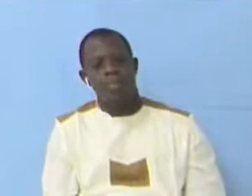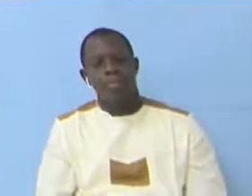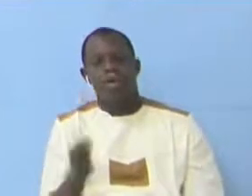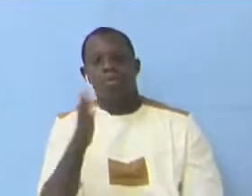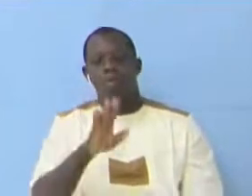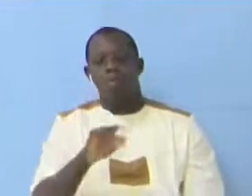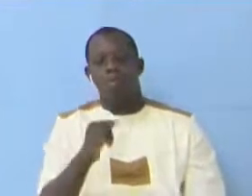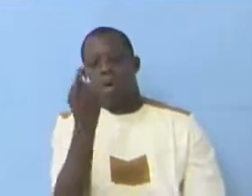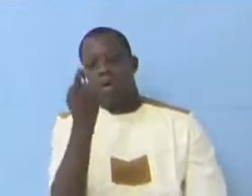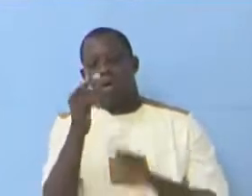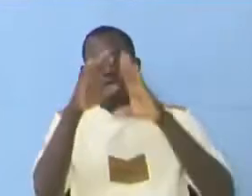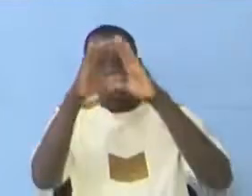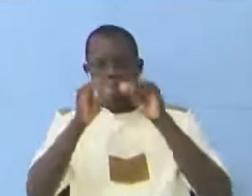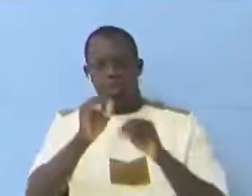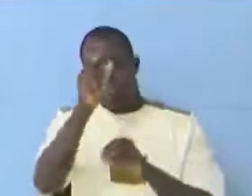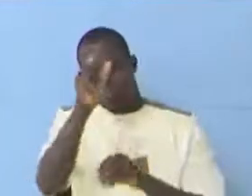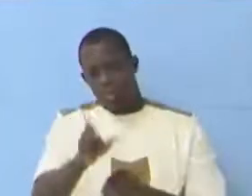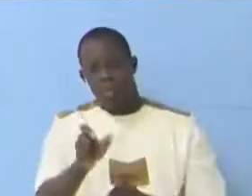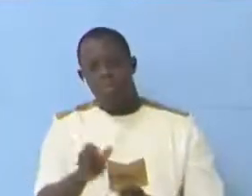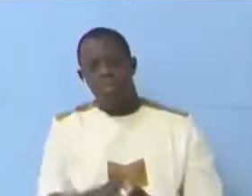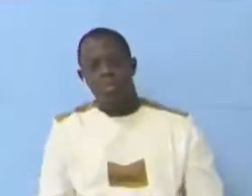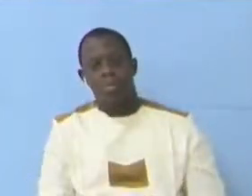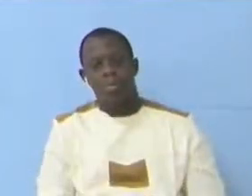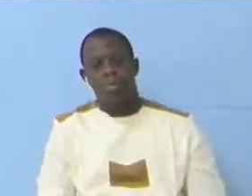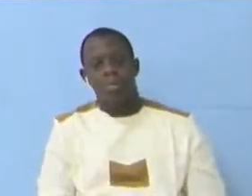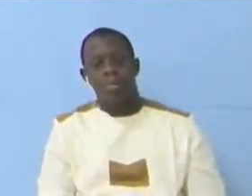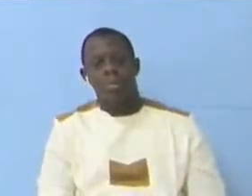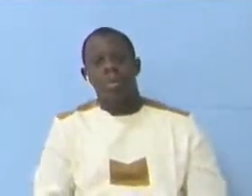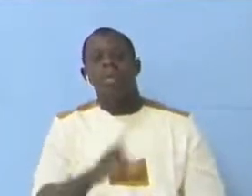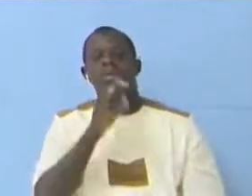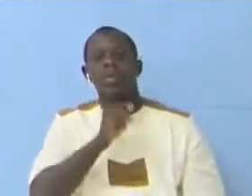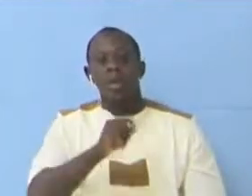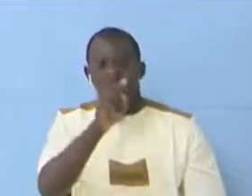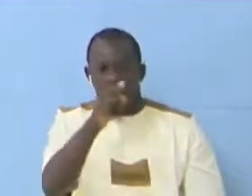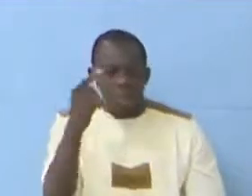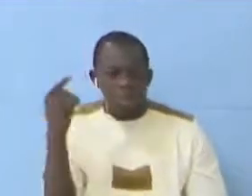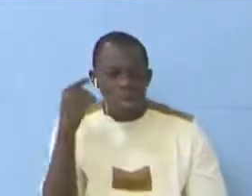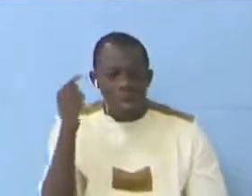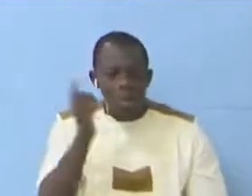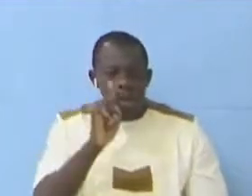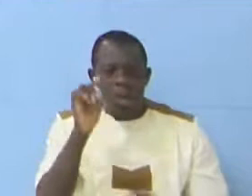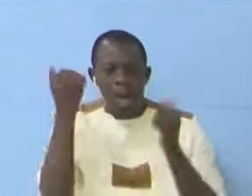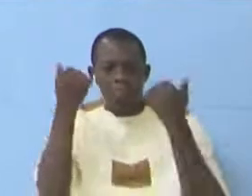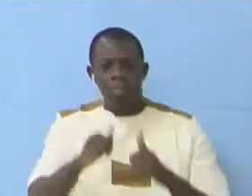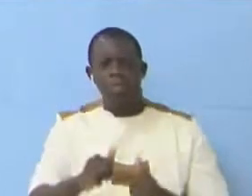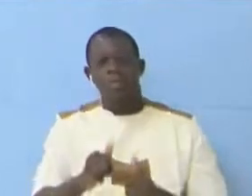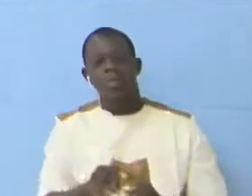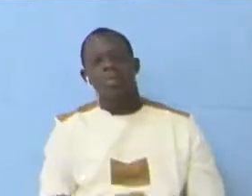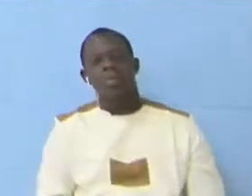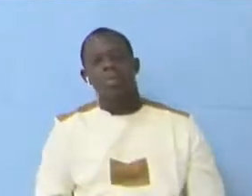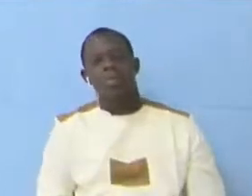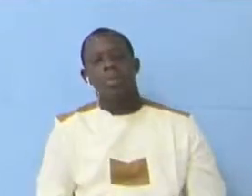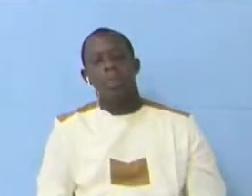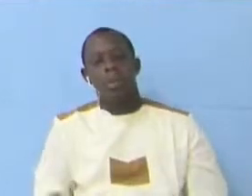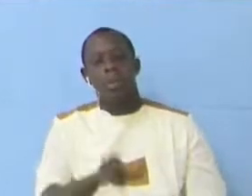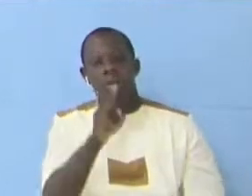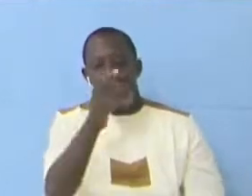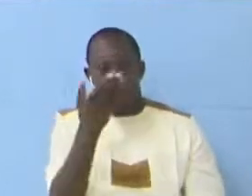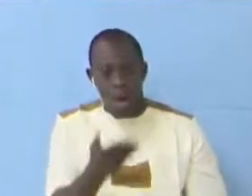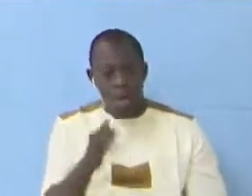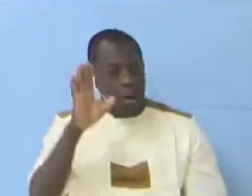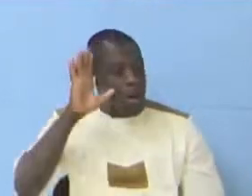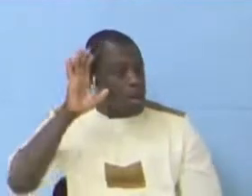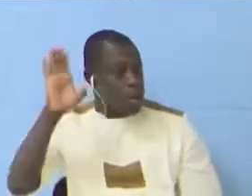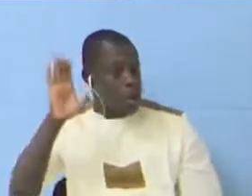from one of the officers. Sir, have you heard what happened? Are you listening to